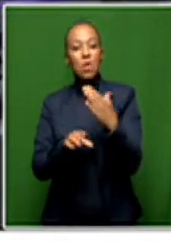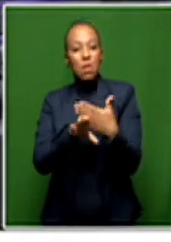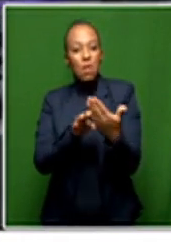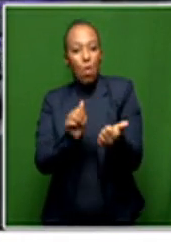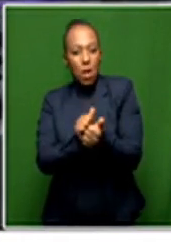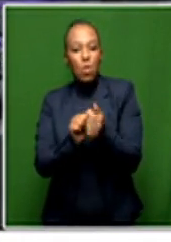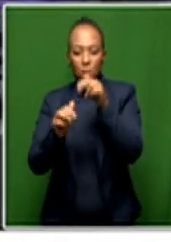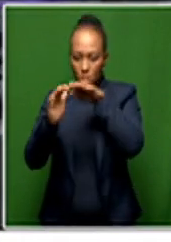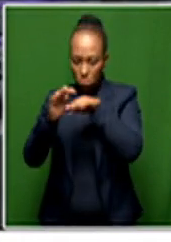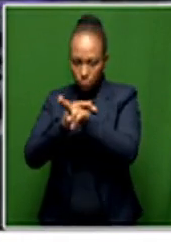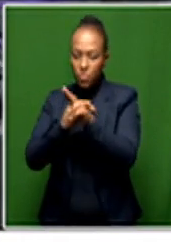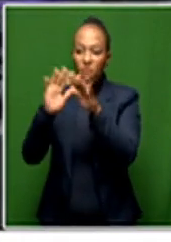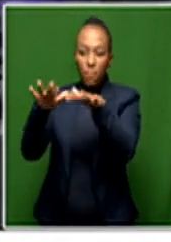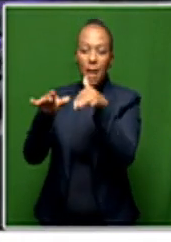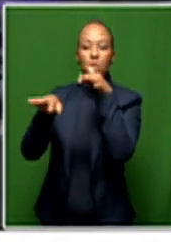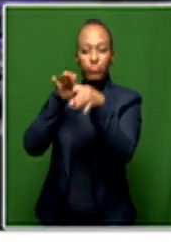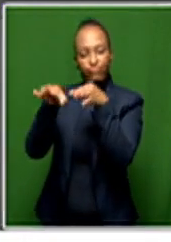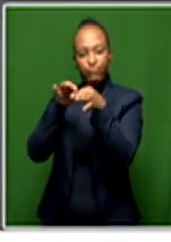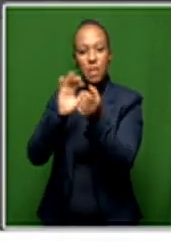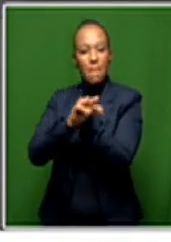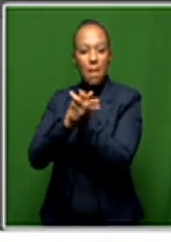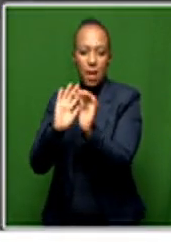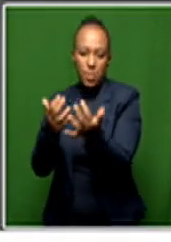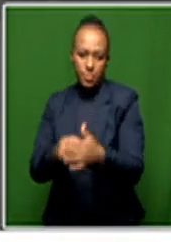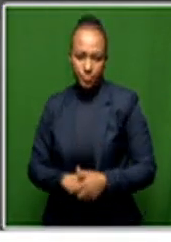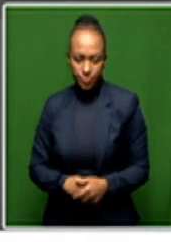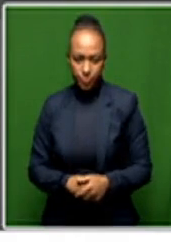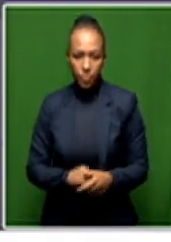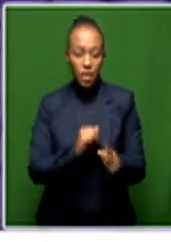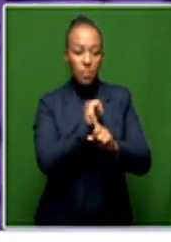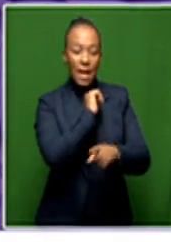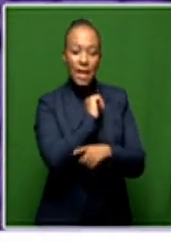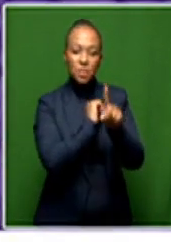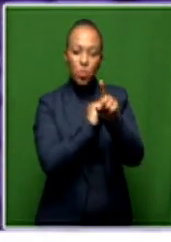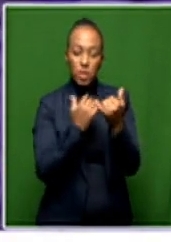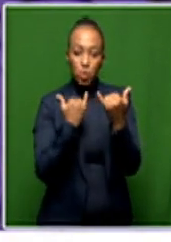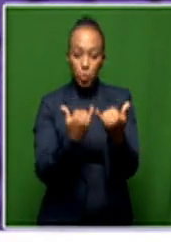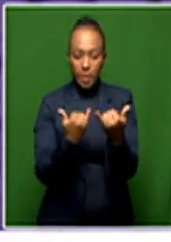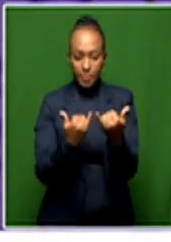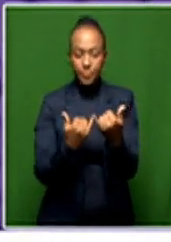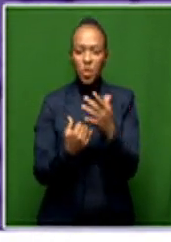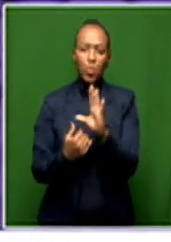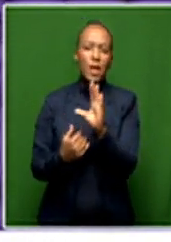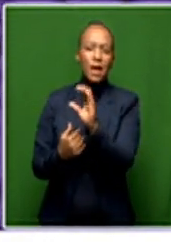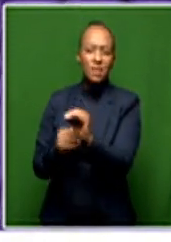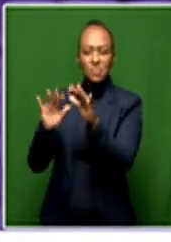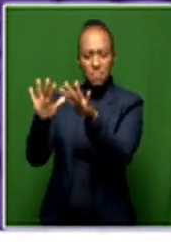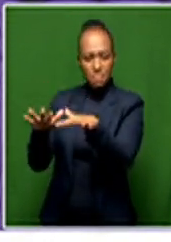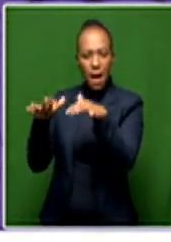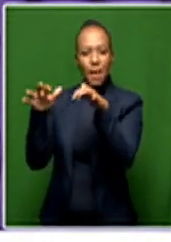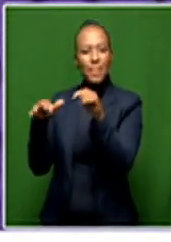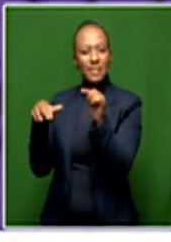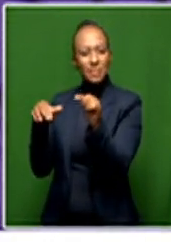Parliament to unpack these issues. And just the last one, our question of the day this morning relates to Parliament and